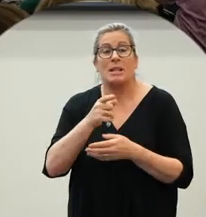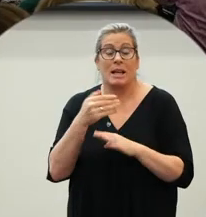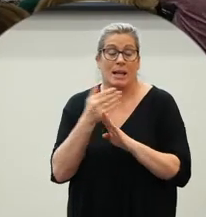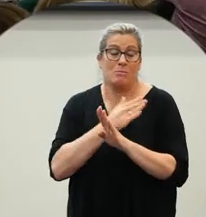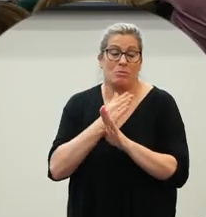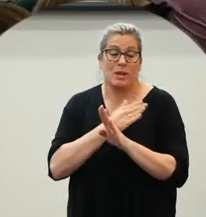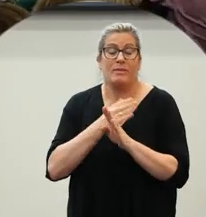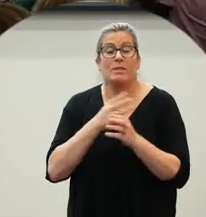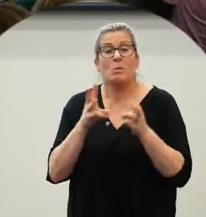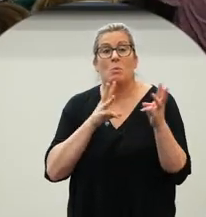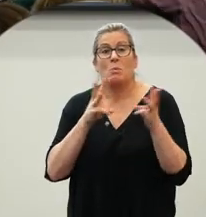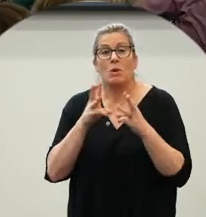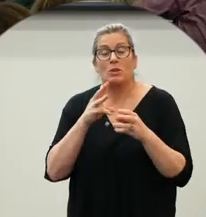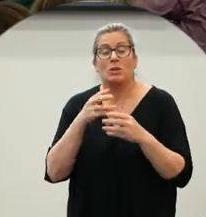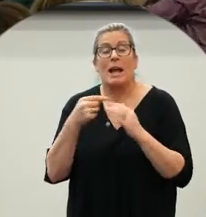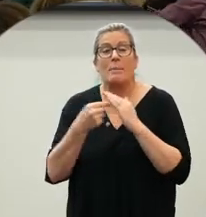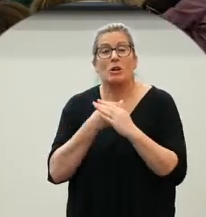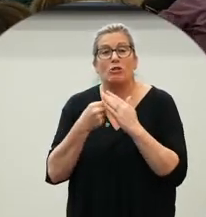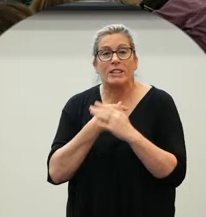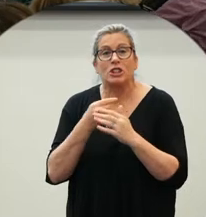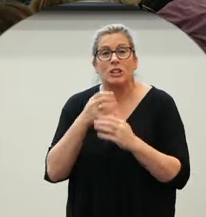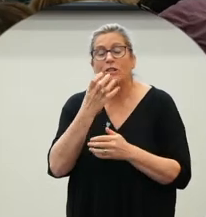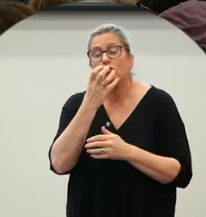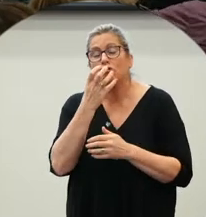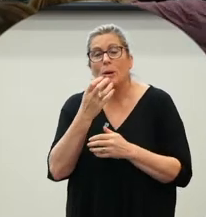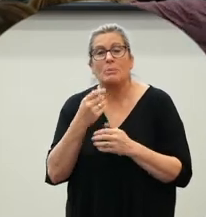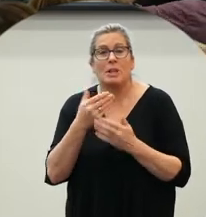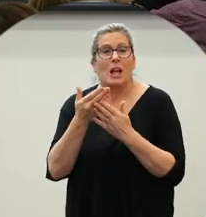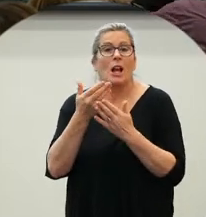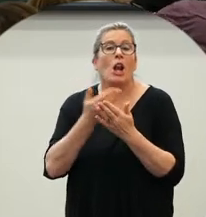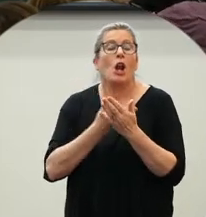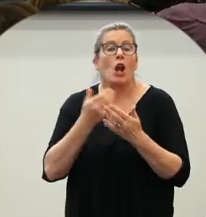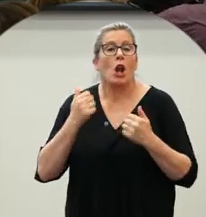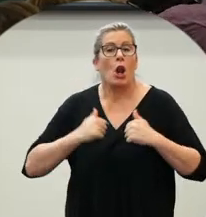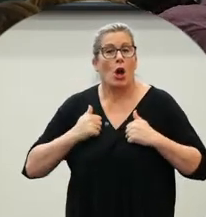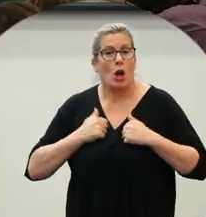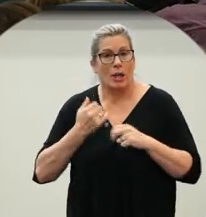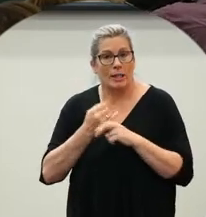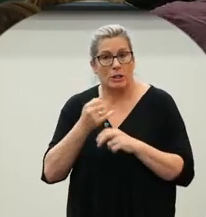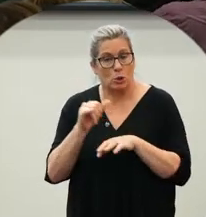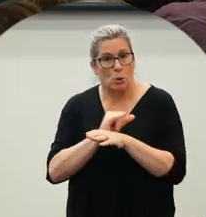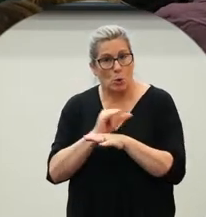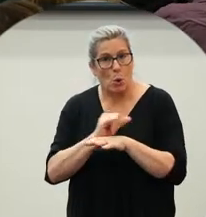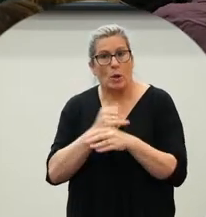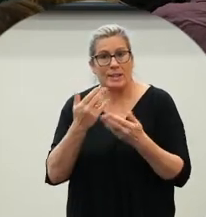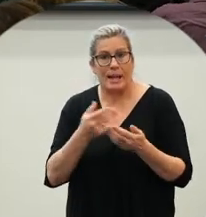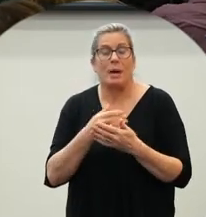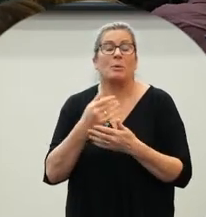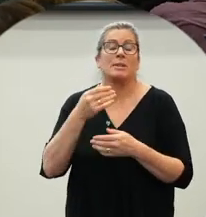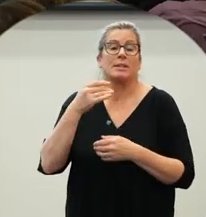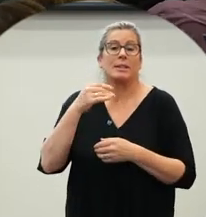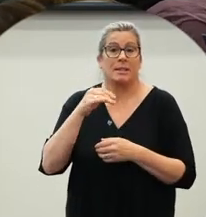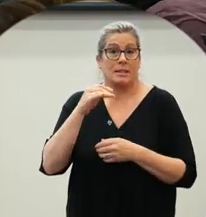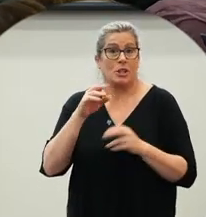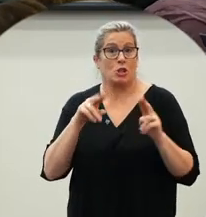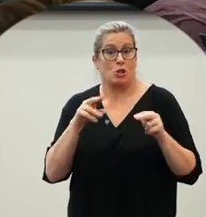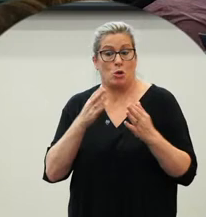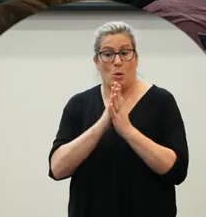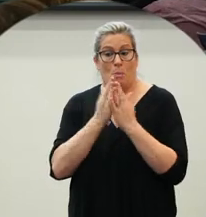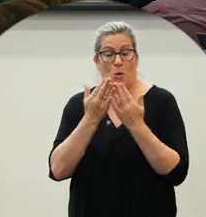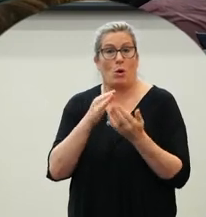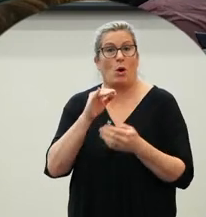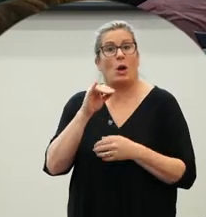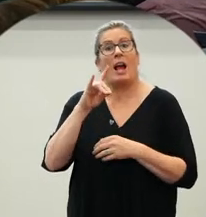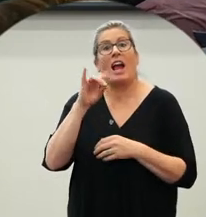immigration and criminal lawyer in New York and now works as a news editor in the Irish Daily Mail. His new book, Heiress, Rebel, Vigilante, Bomber,